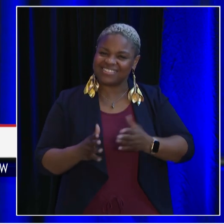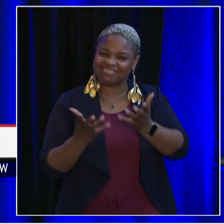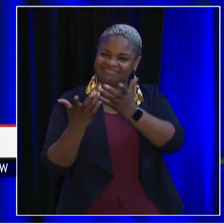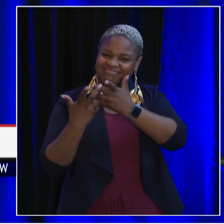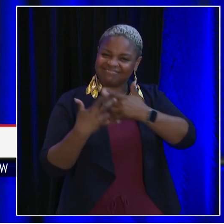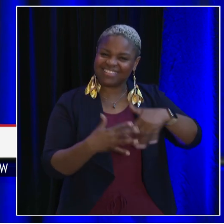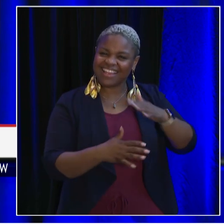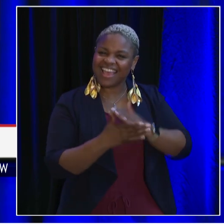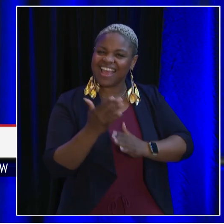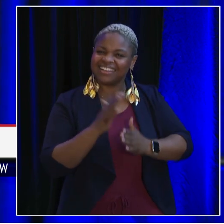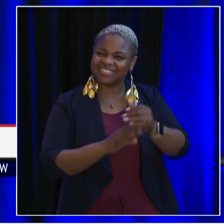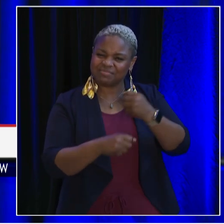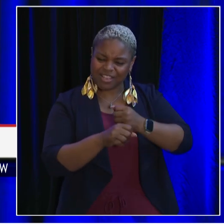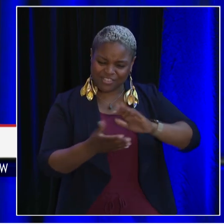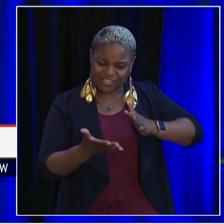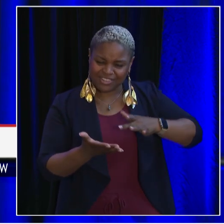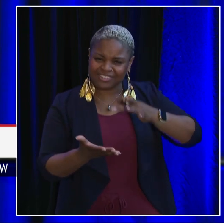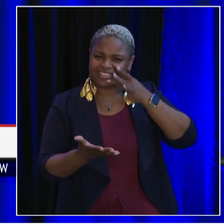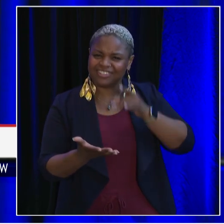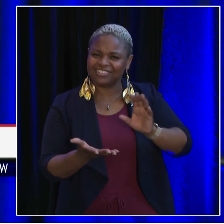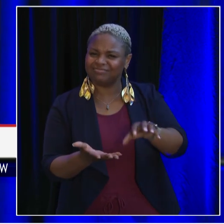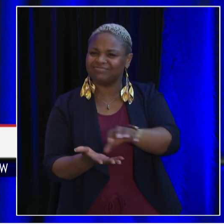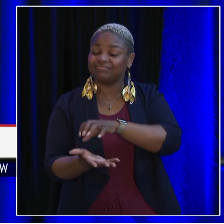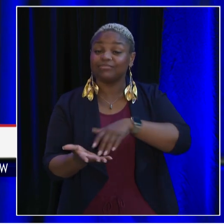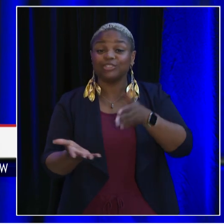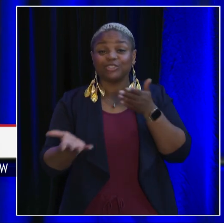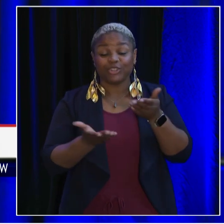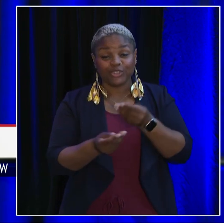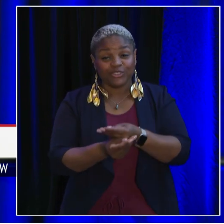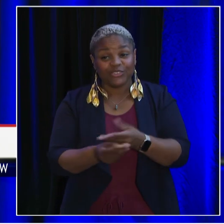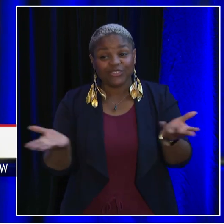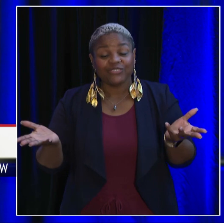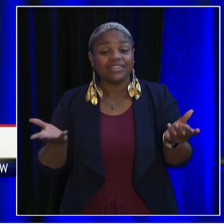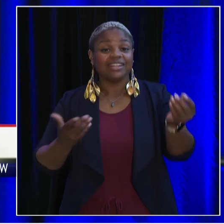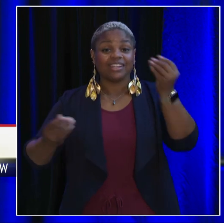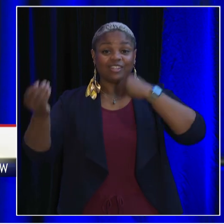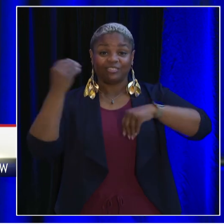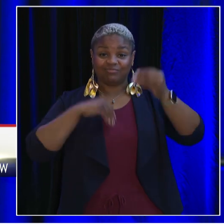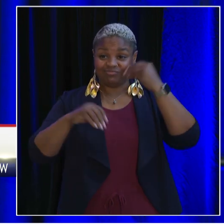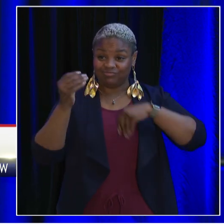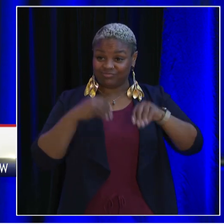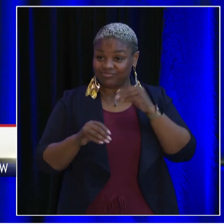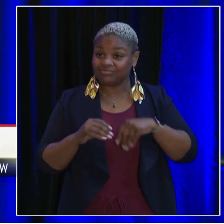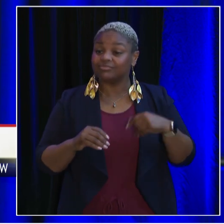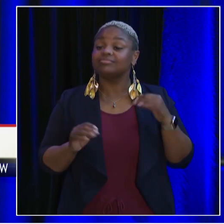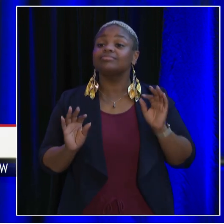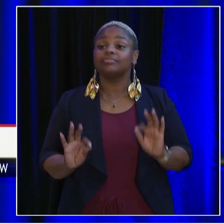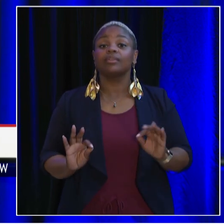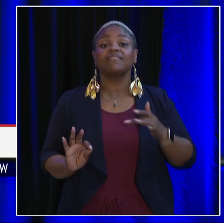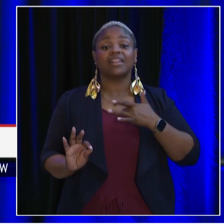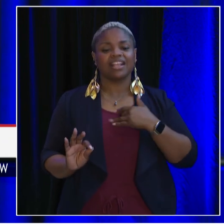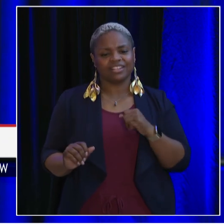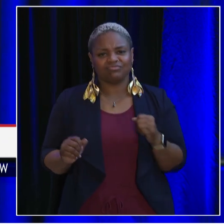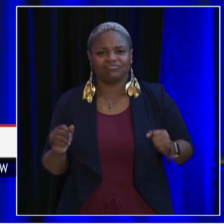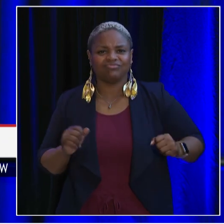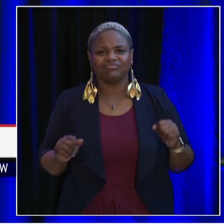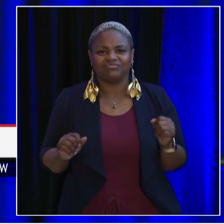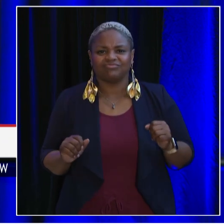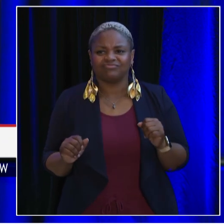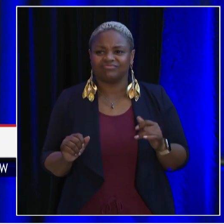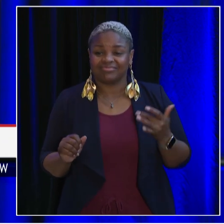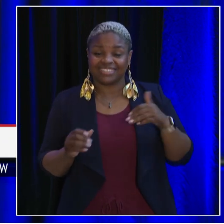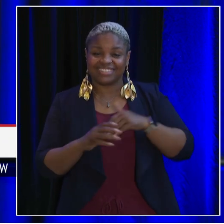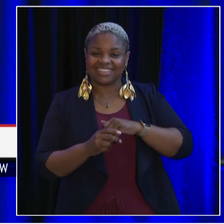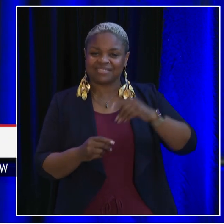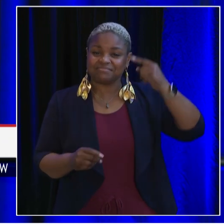have prepared it, those that will serve it, those that will eat it, that we might be strengthened in mind,